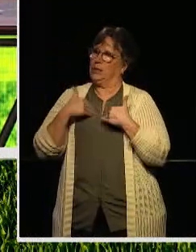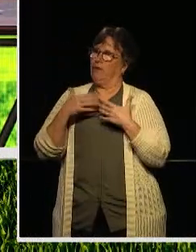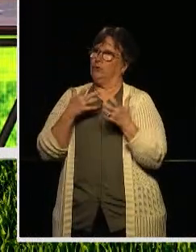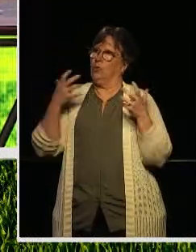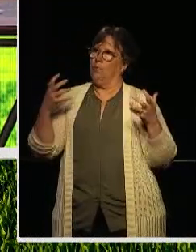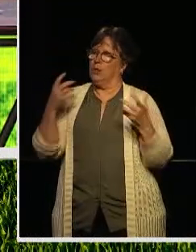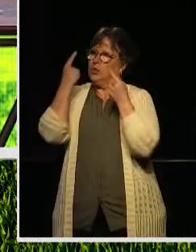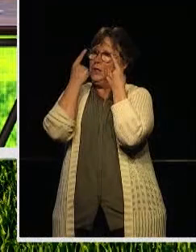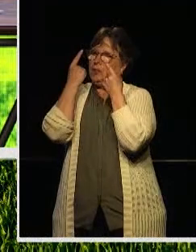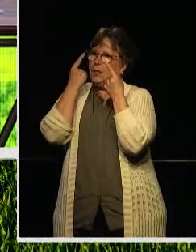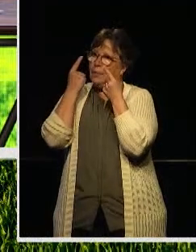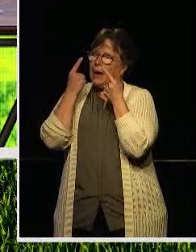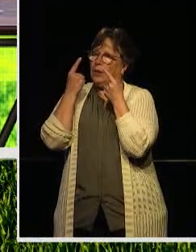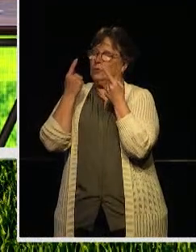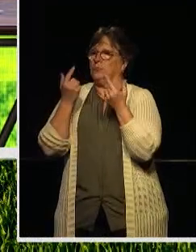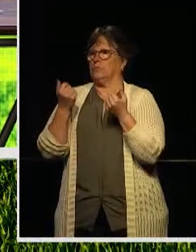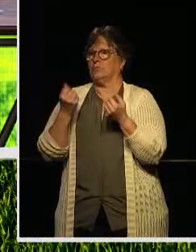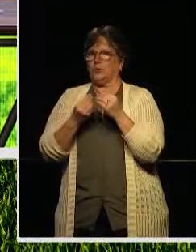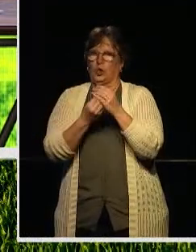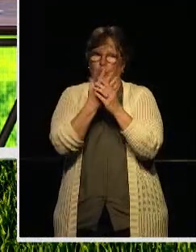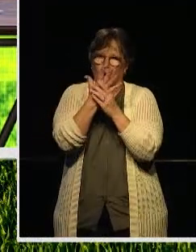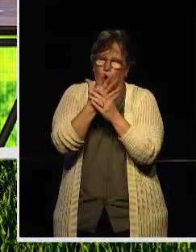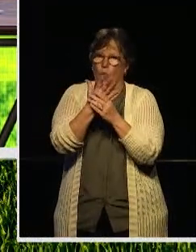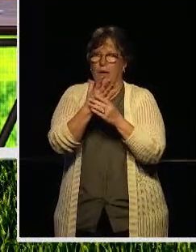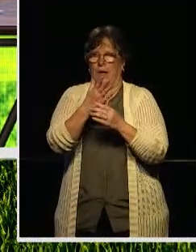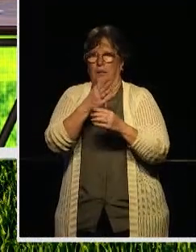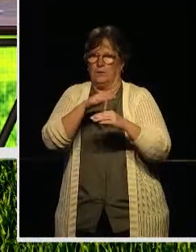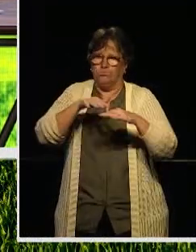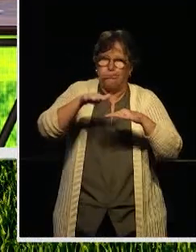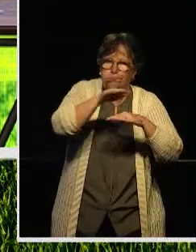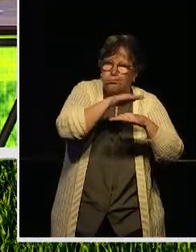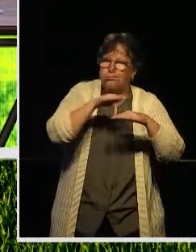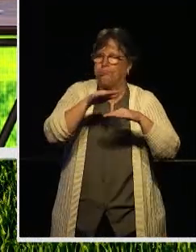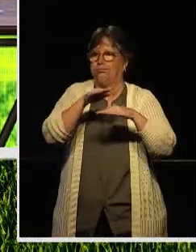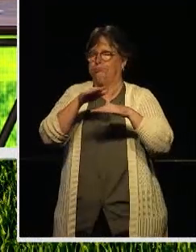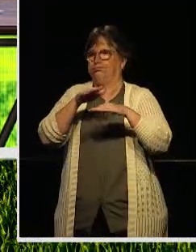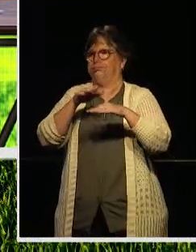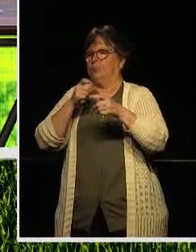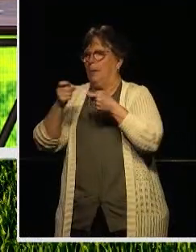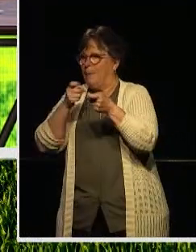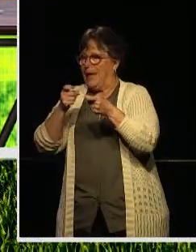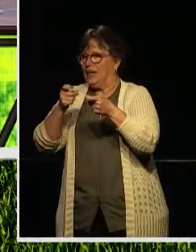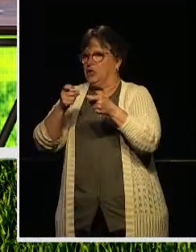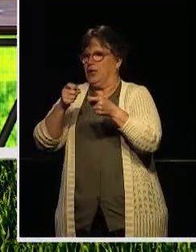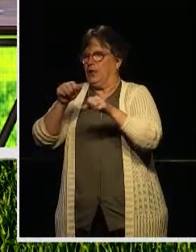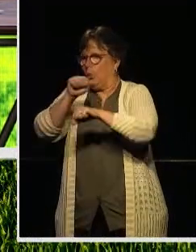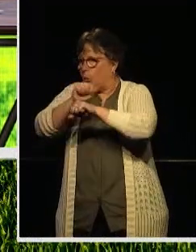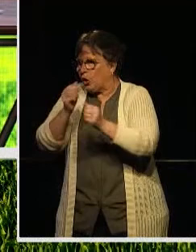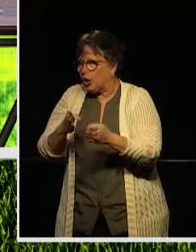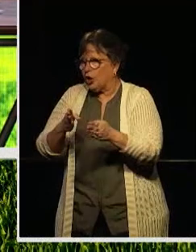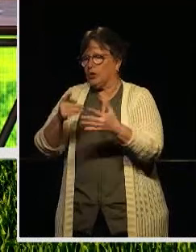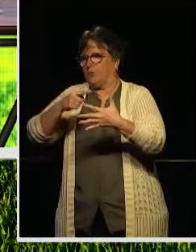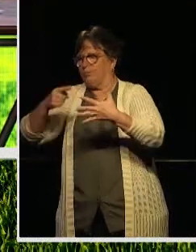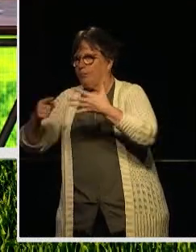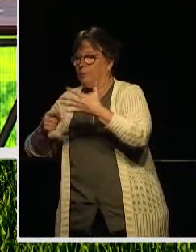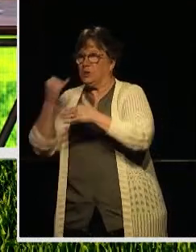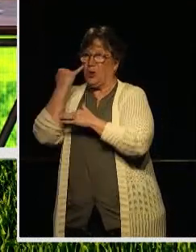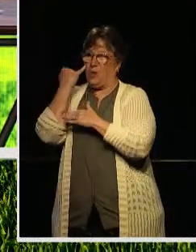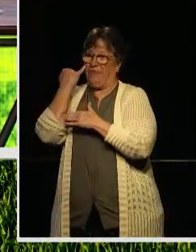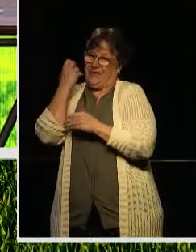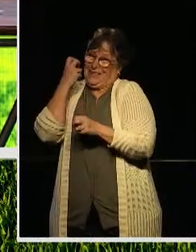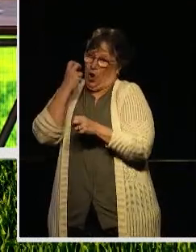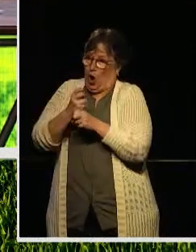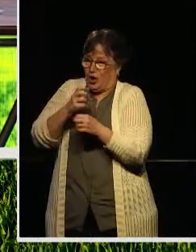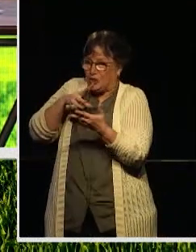in terms of the, growing their crops, harvesting, managing employees, everything else. So if it's a steep learning curve or